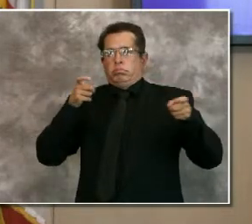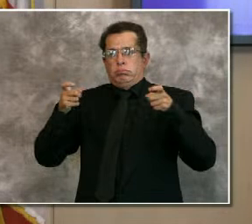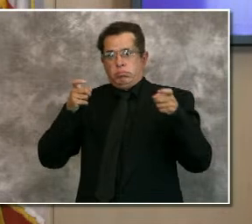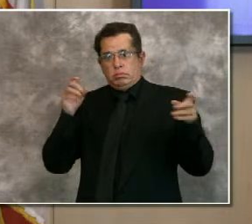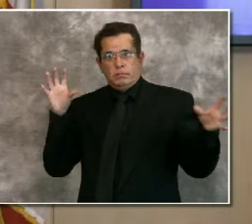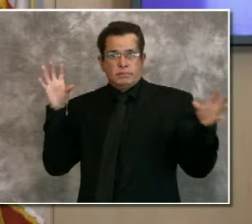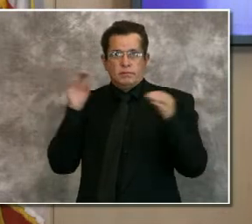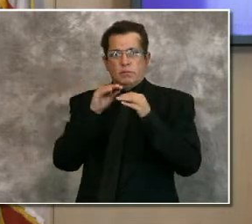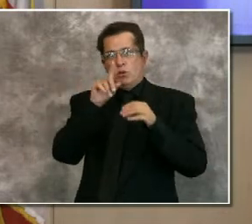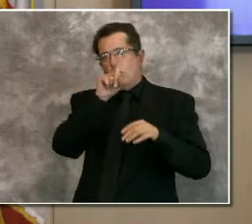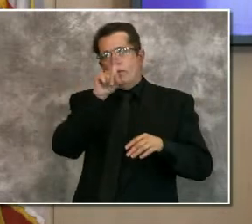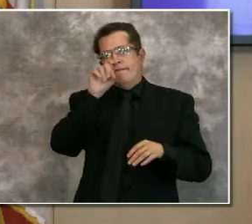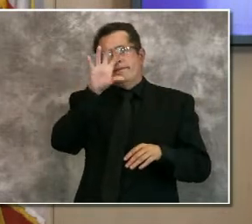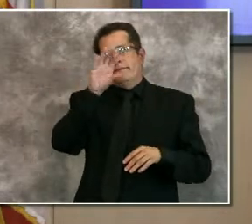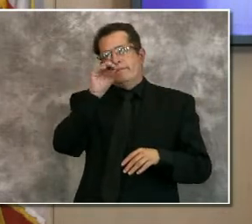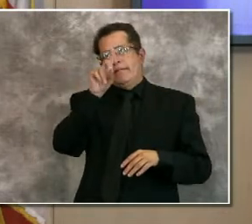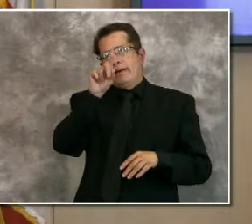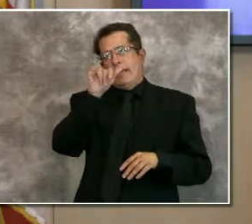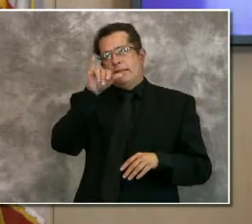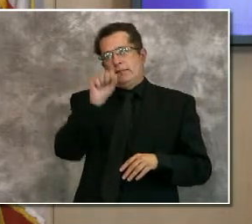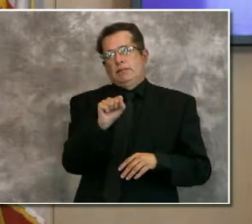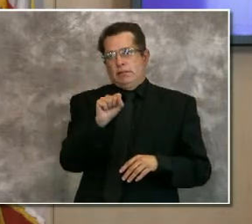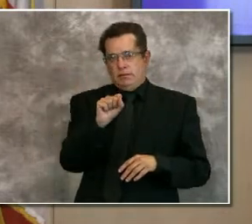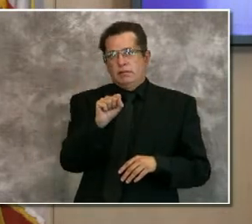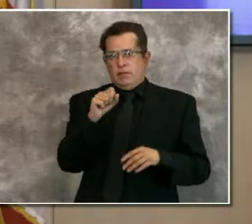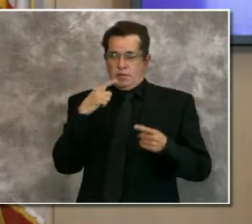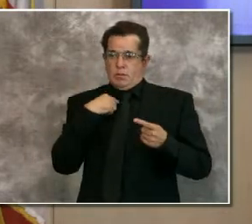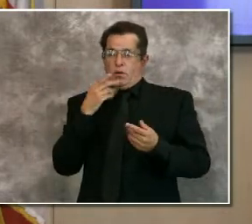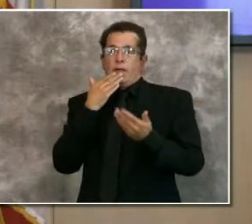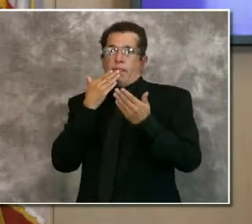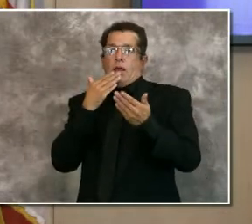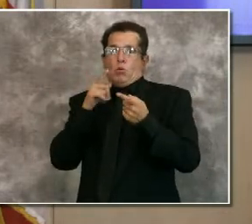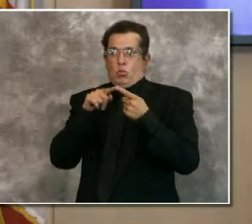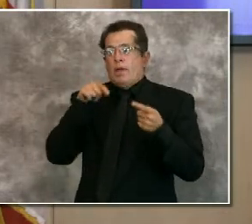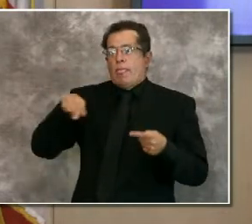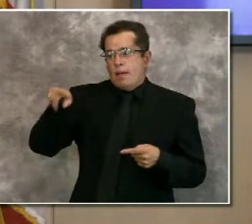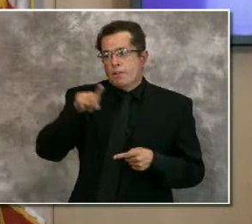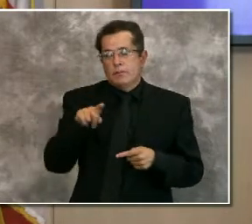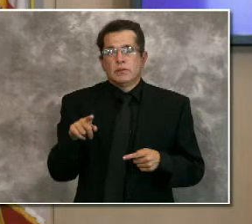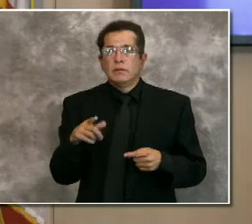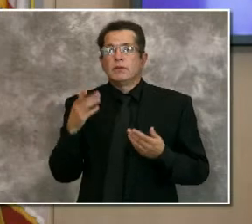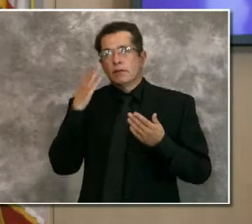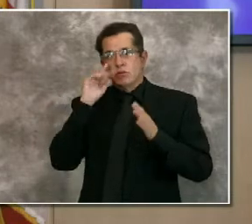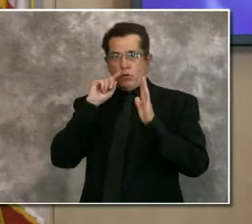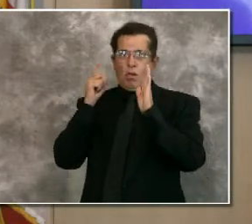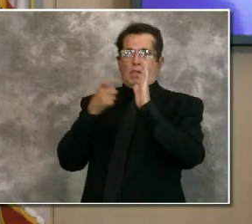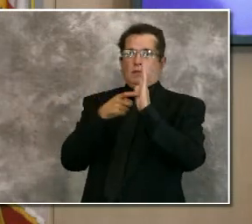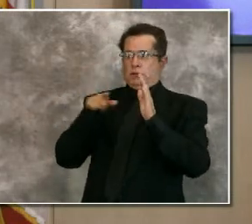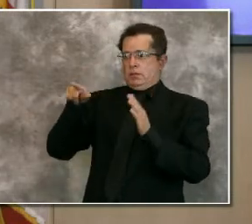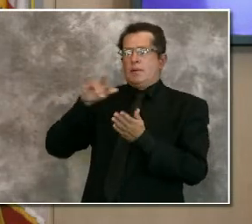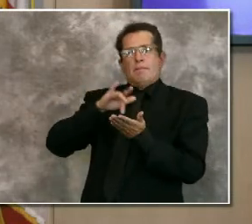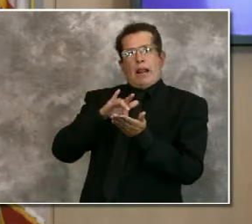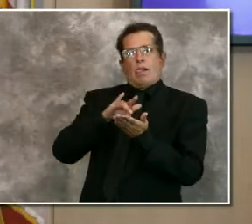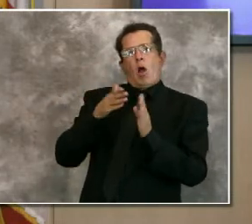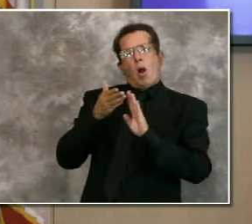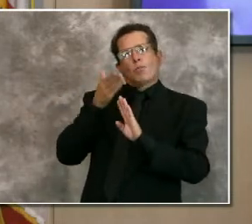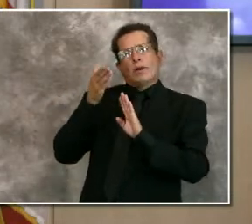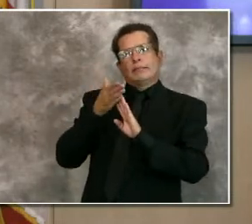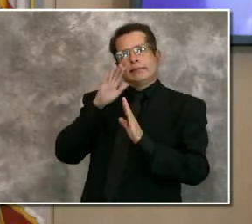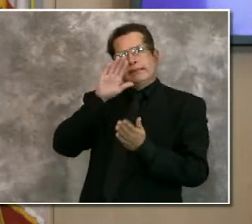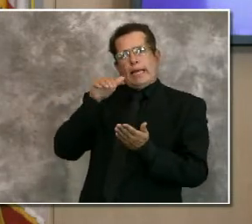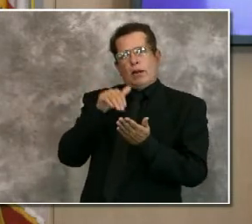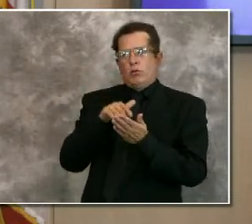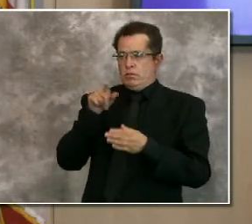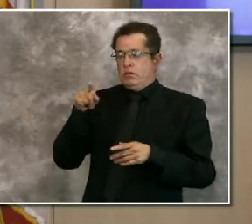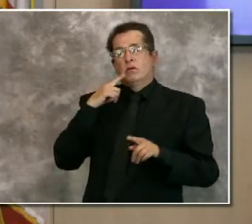That's not necessarily something we celebrate, but we acknowledge it, and we thank Rob Sills and all of the folks over at the Medical Operations Center for the great